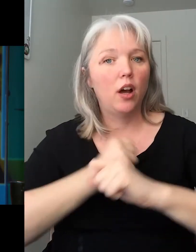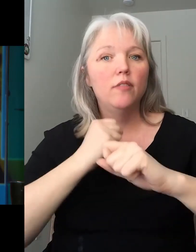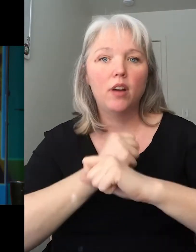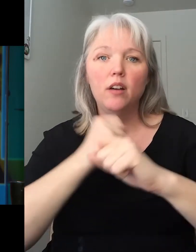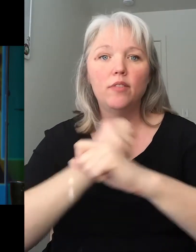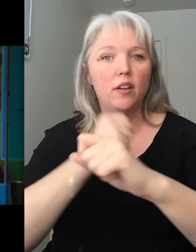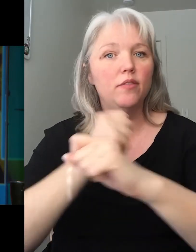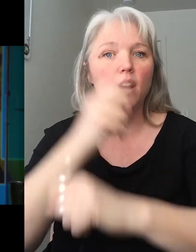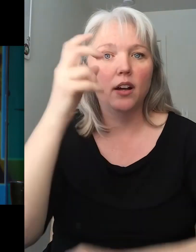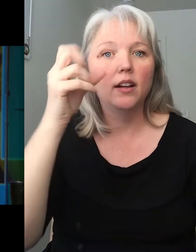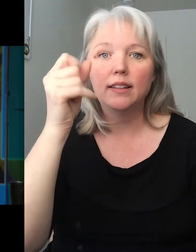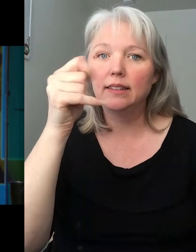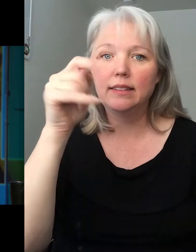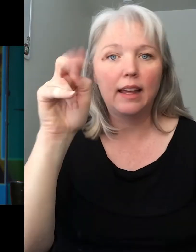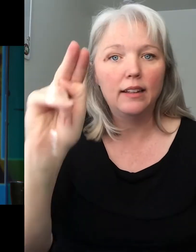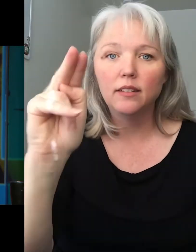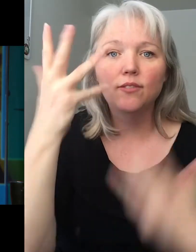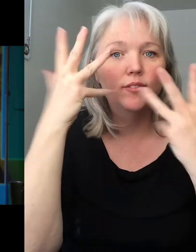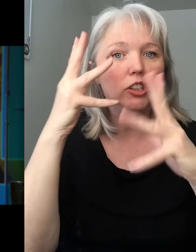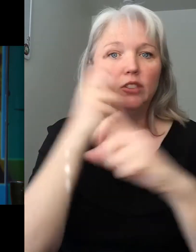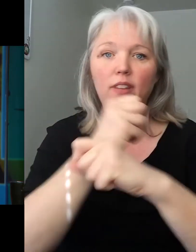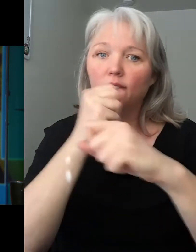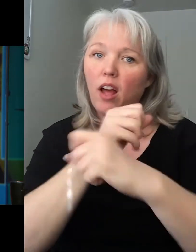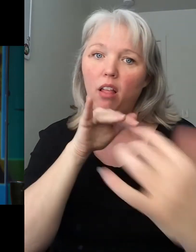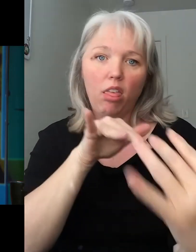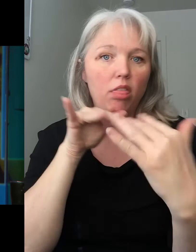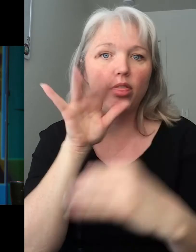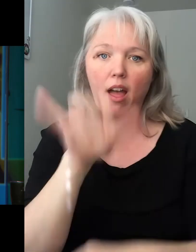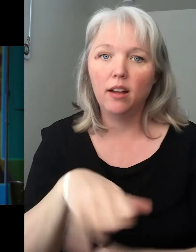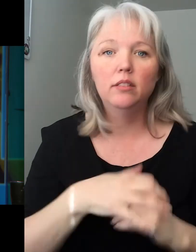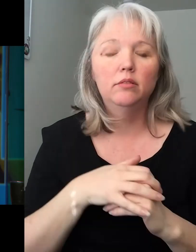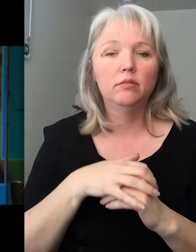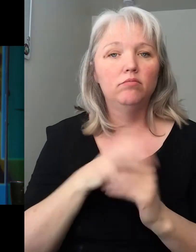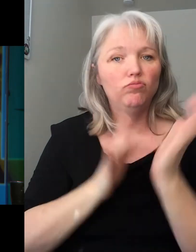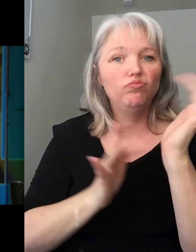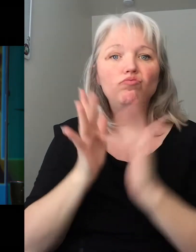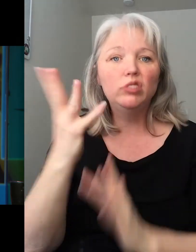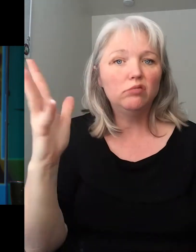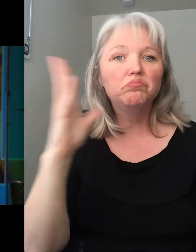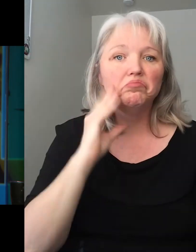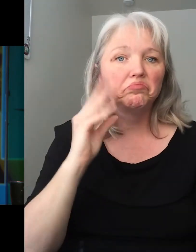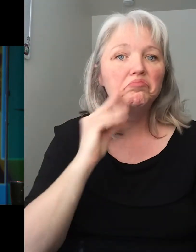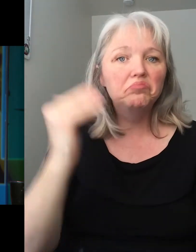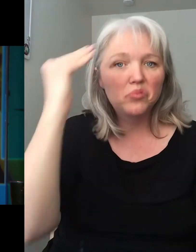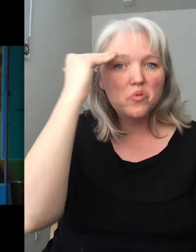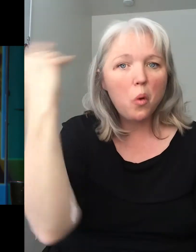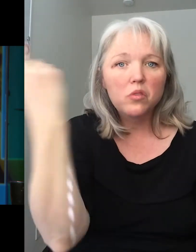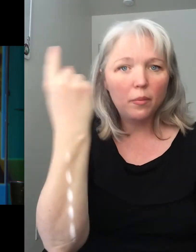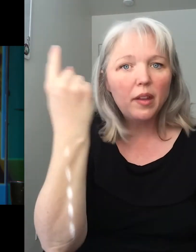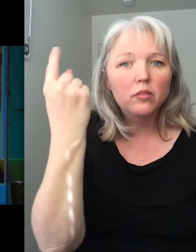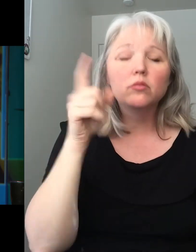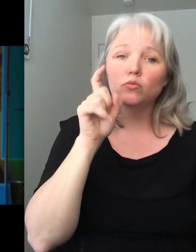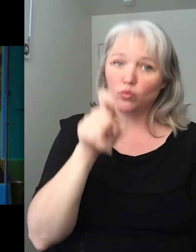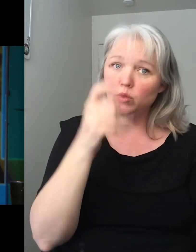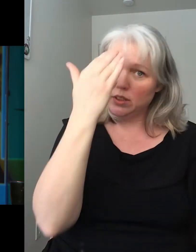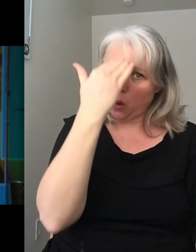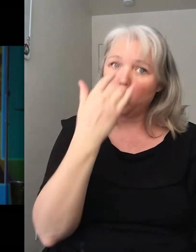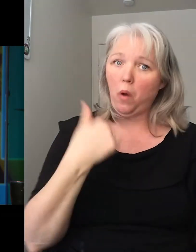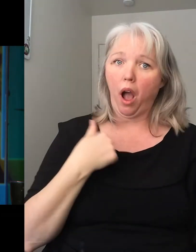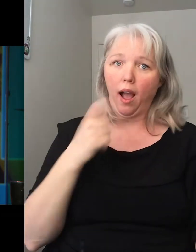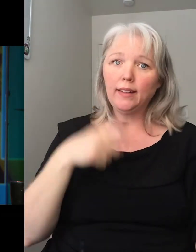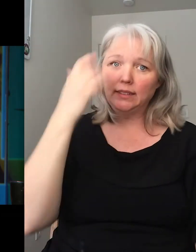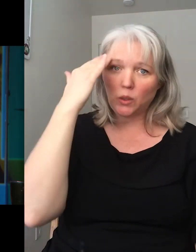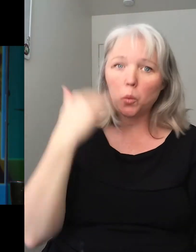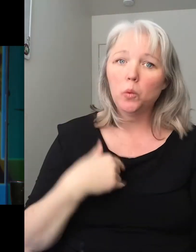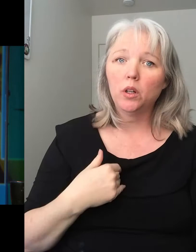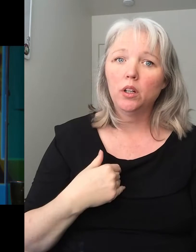Jesus has fought this same Satan. He has fought this battle, and he knows something, and you need to know it, and I